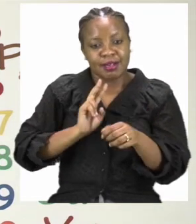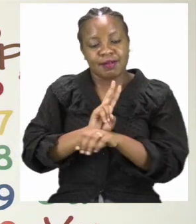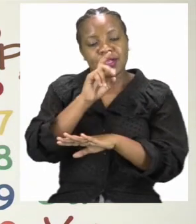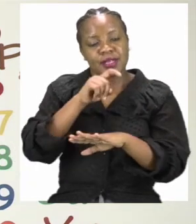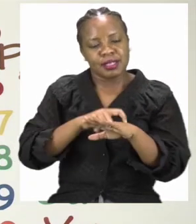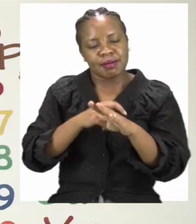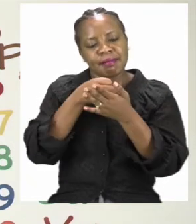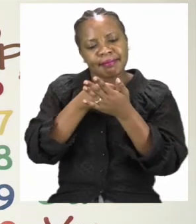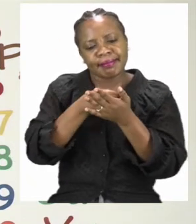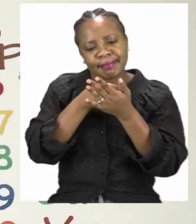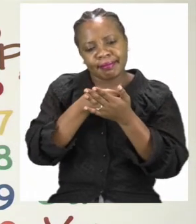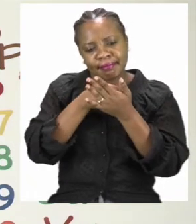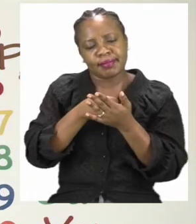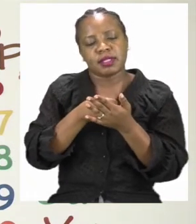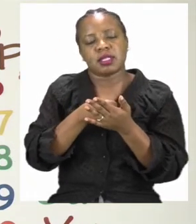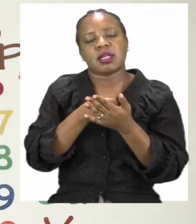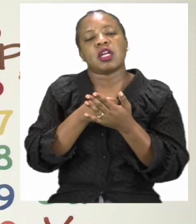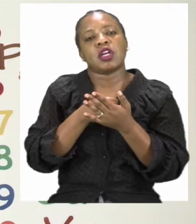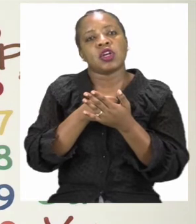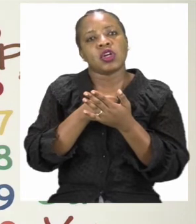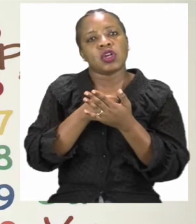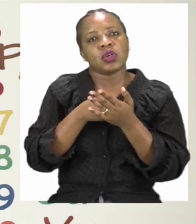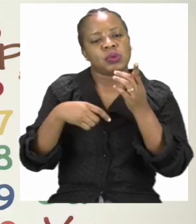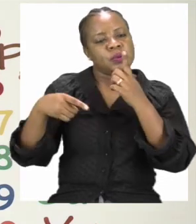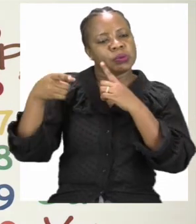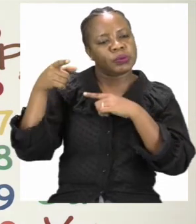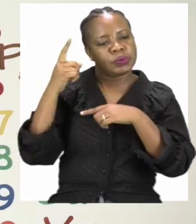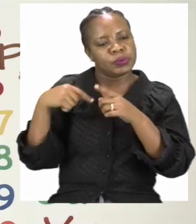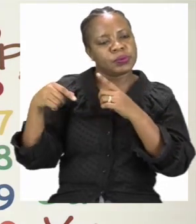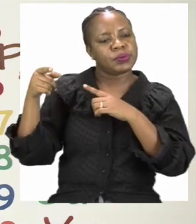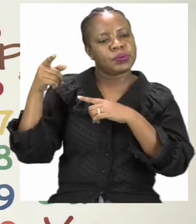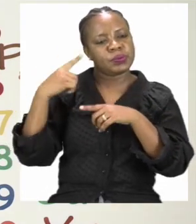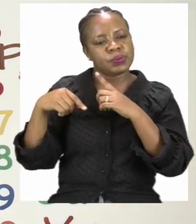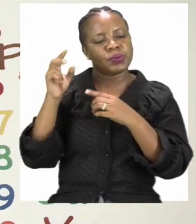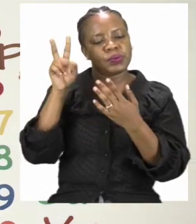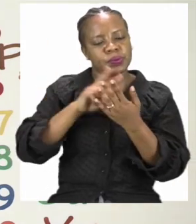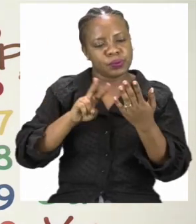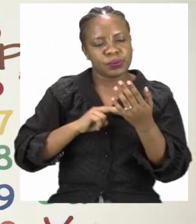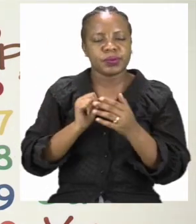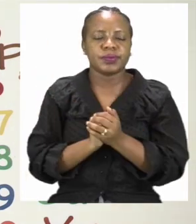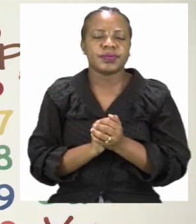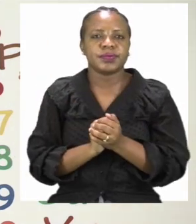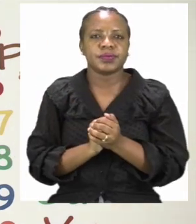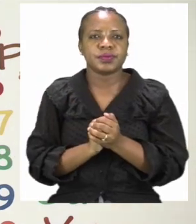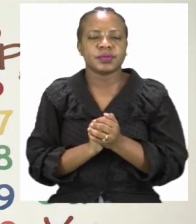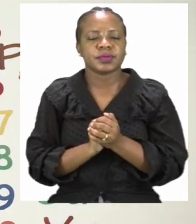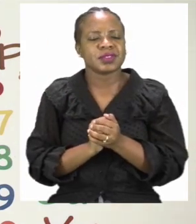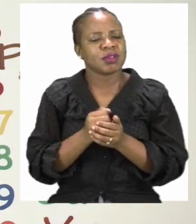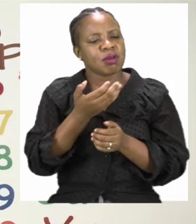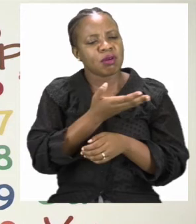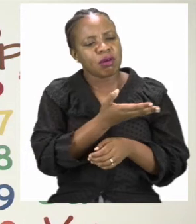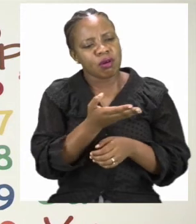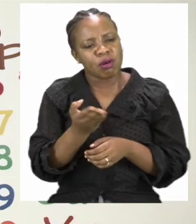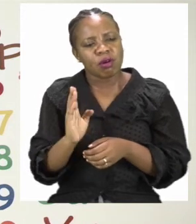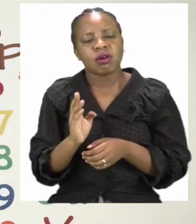you don't know, there's no harm in reading it again. All the answers are in the